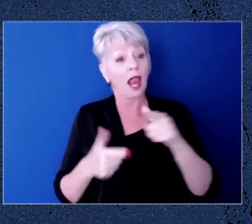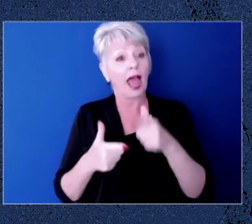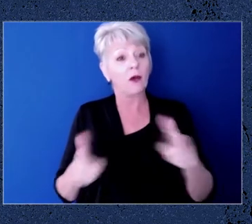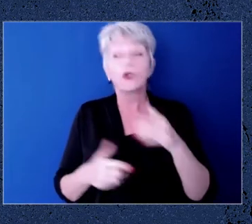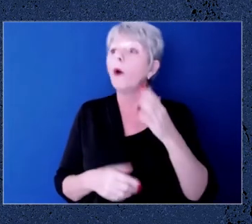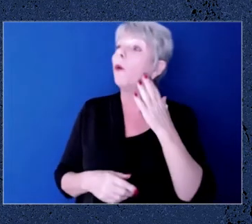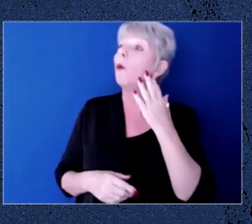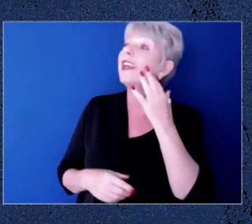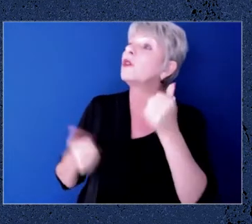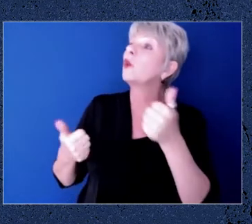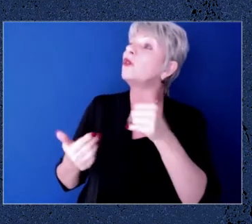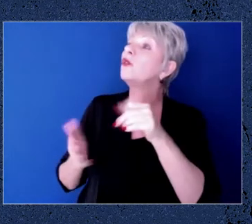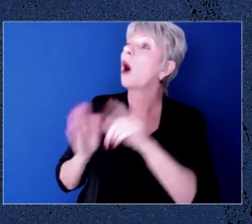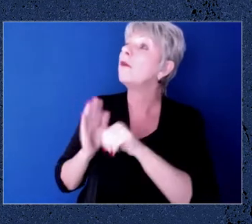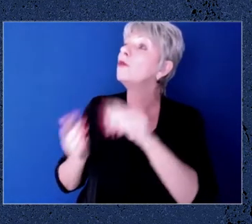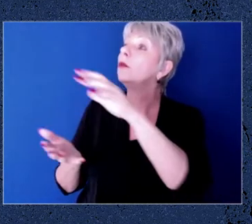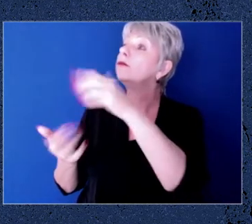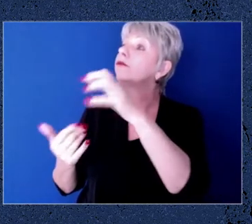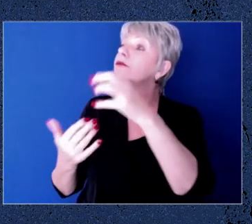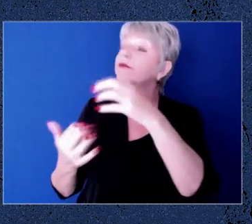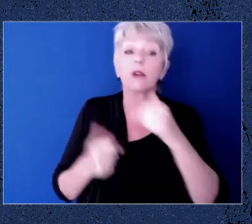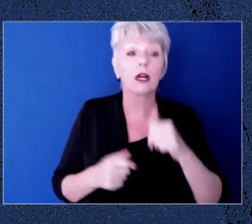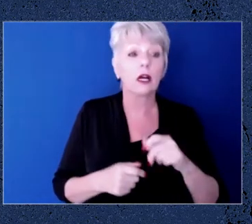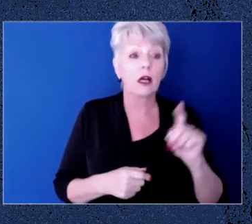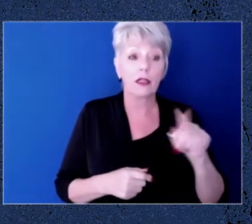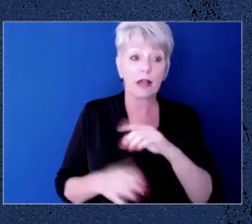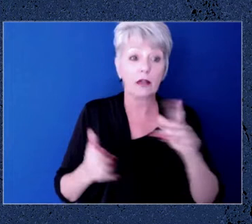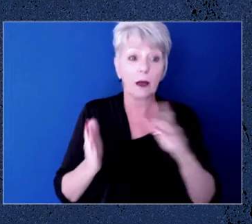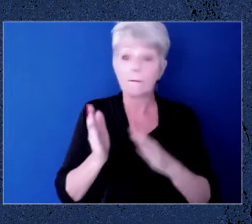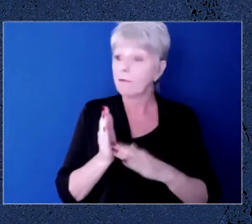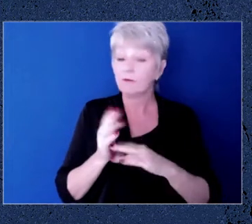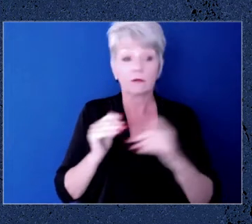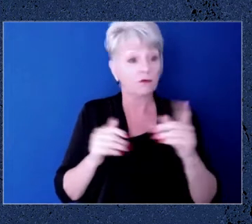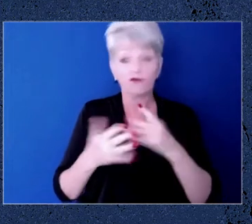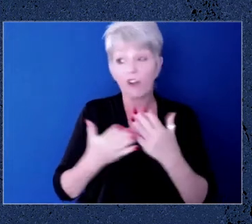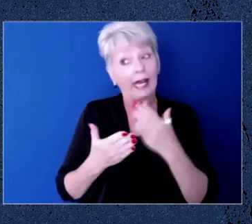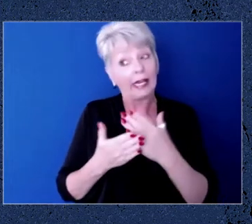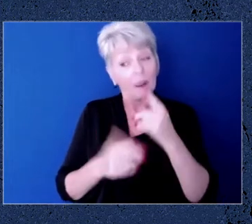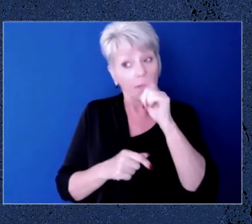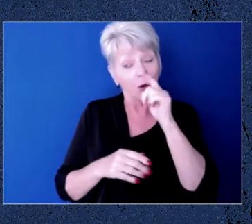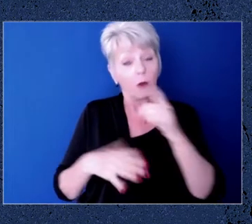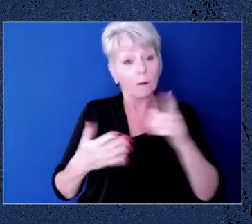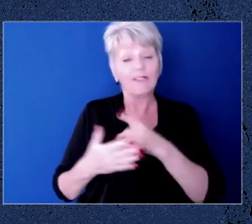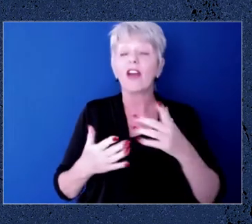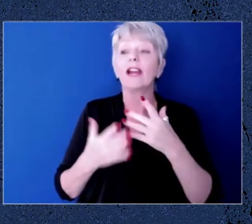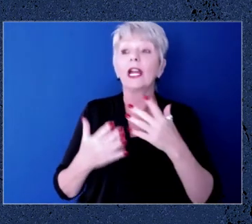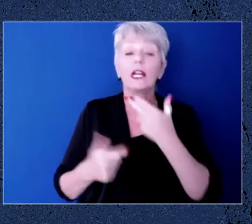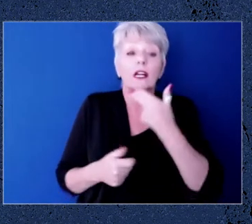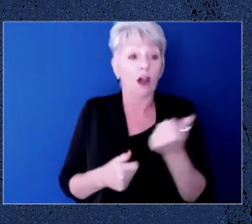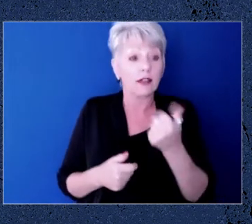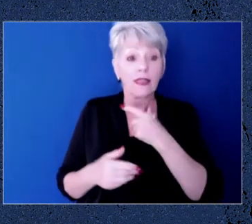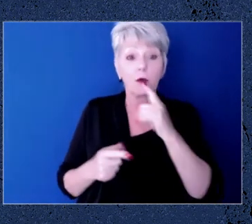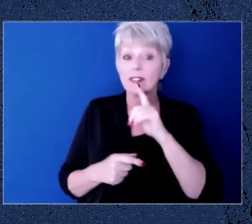harvest? Daisy Yam. Mum was pretty generous, radically generous people. They might have said,